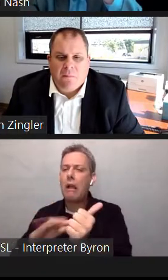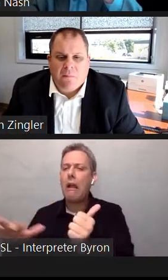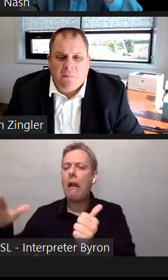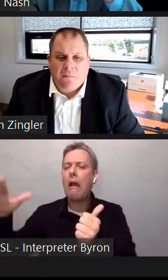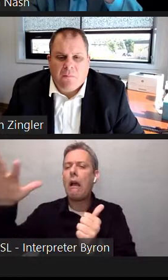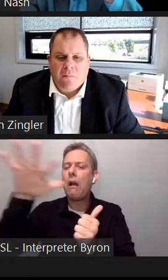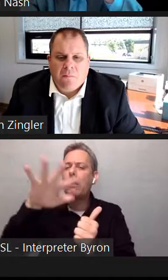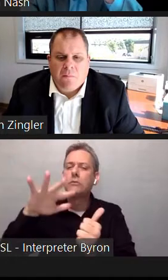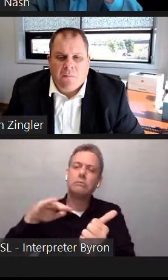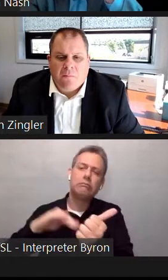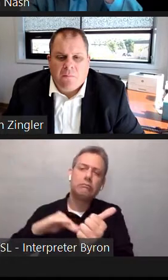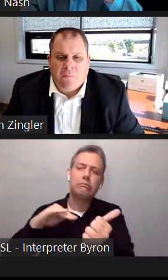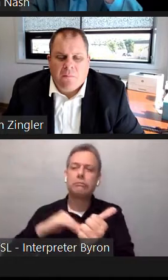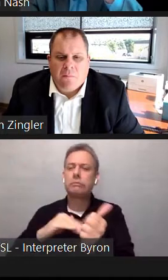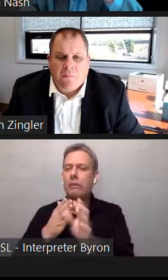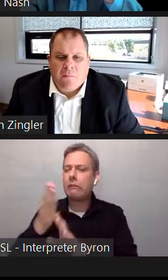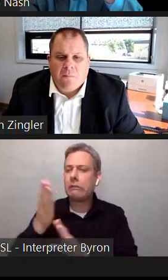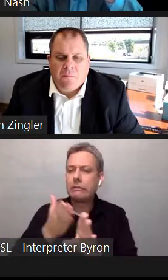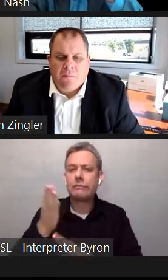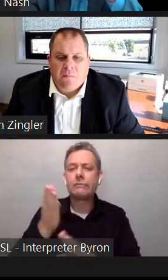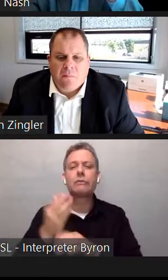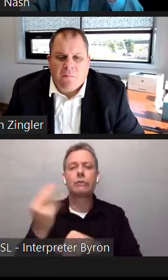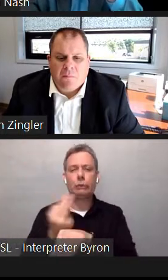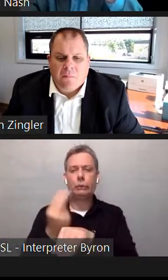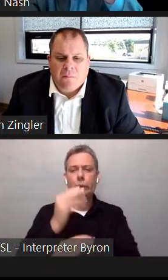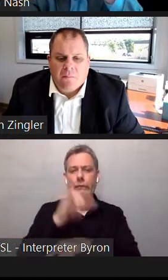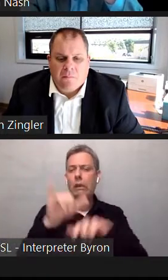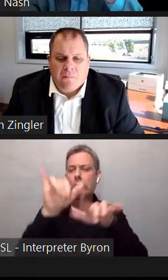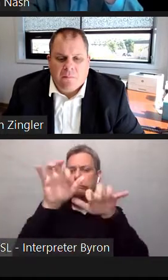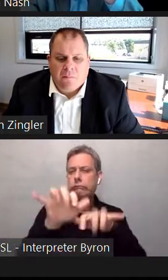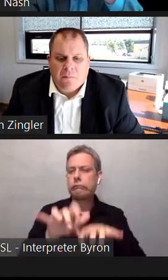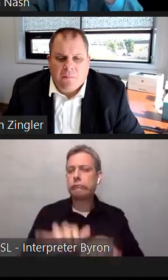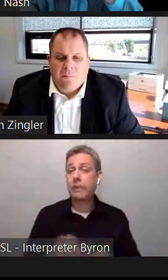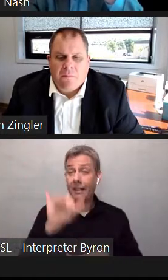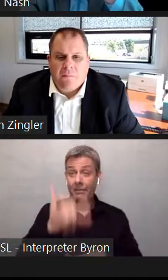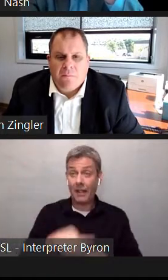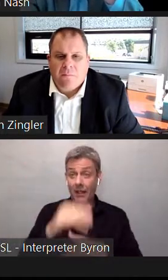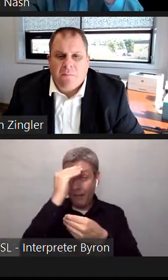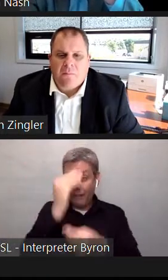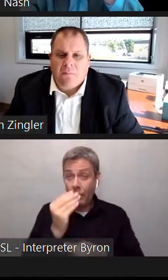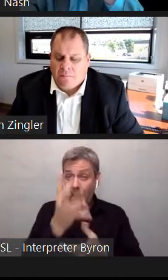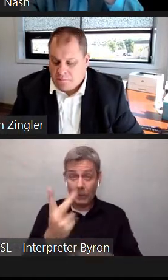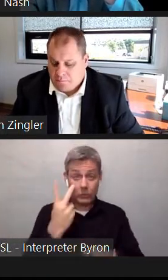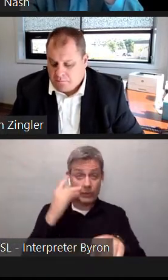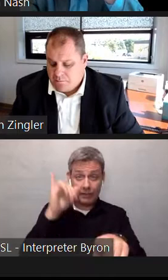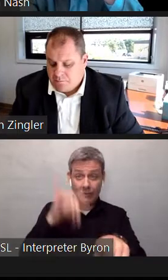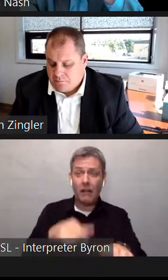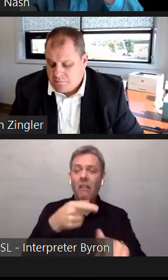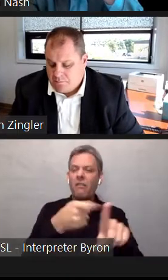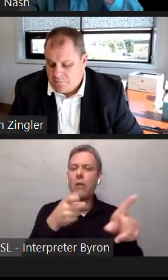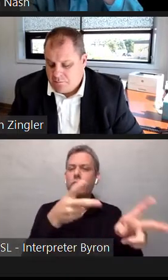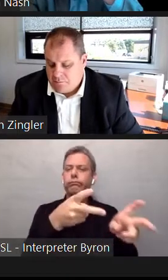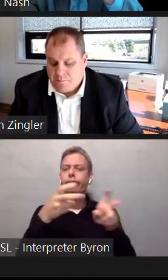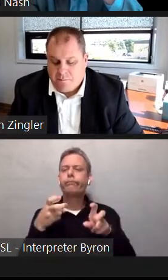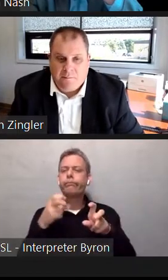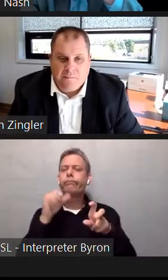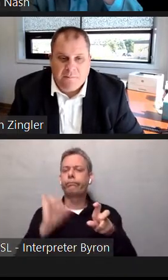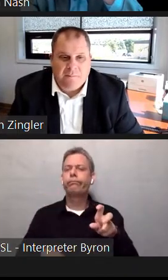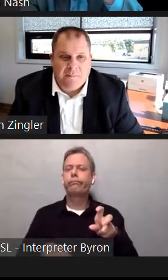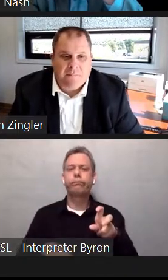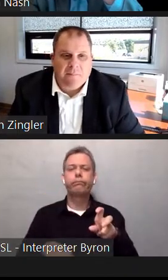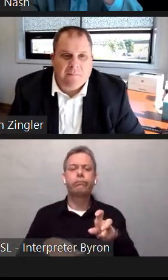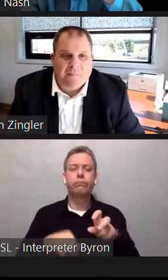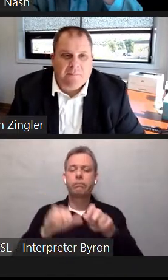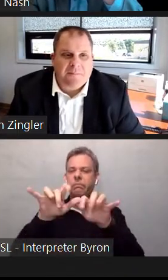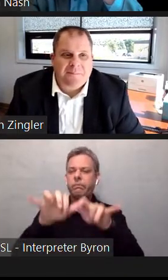Carolina and MARC Inc. of Manchester, Connecticut. And so some of the data that you see today, this is where it came from. Of course, it was entered by staff.